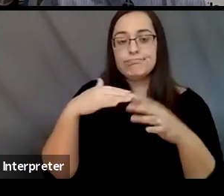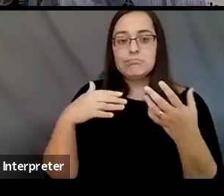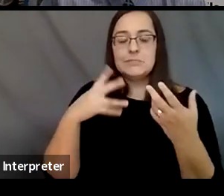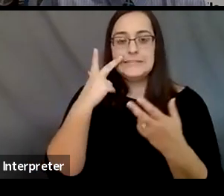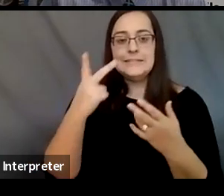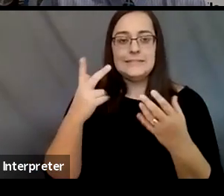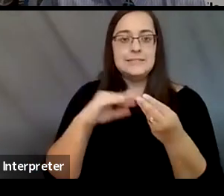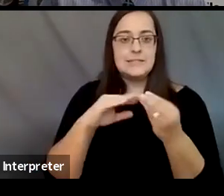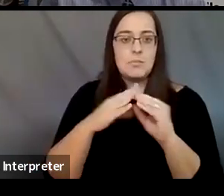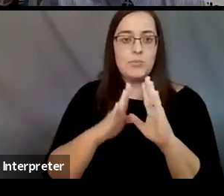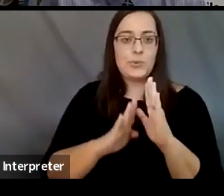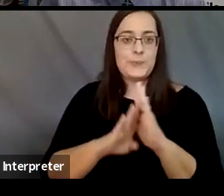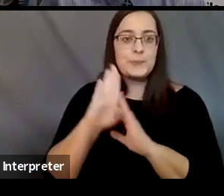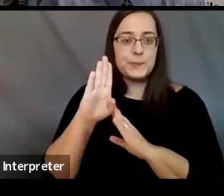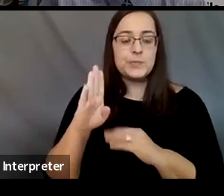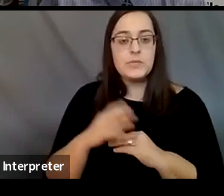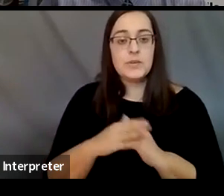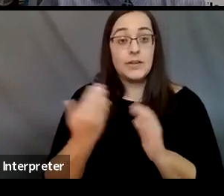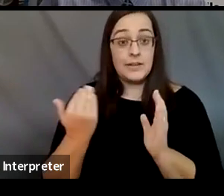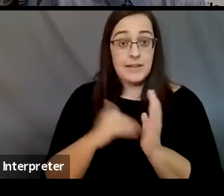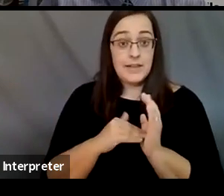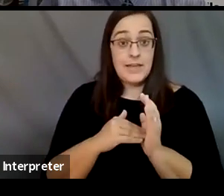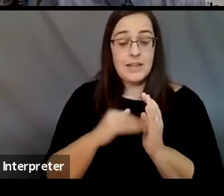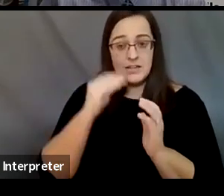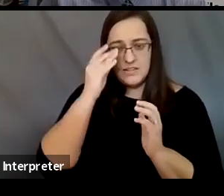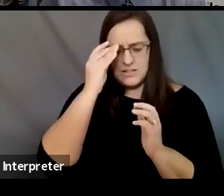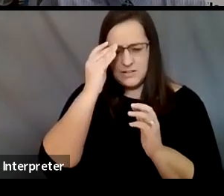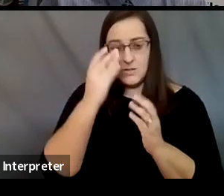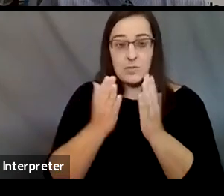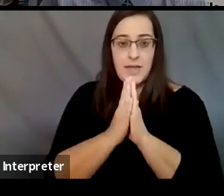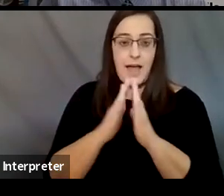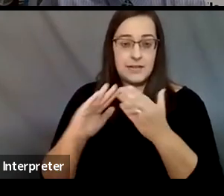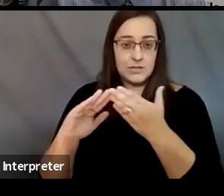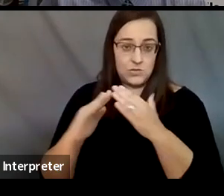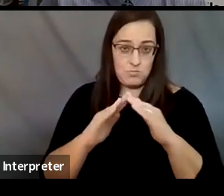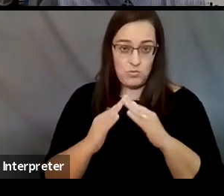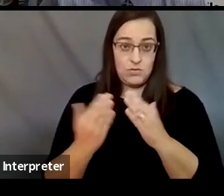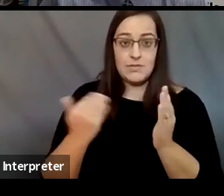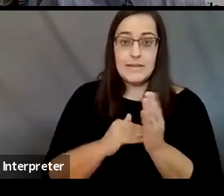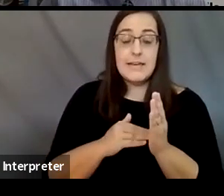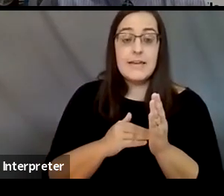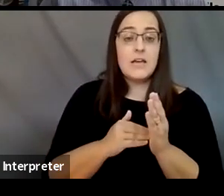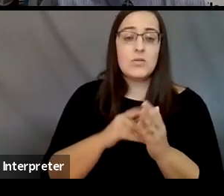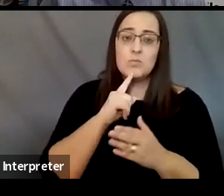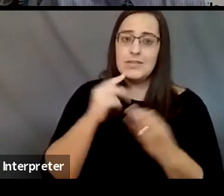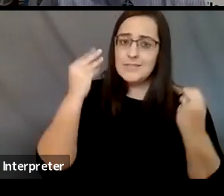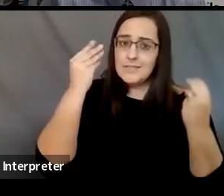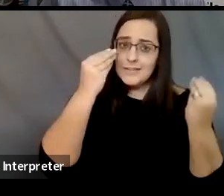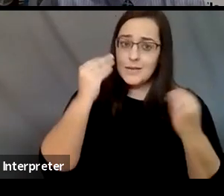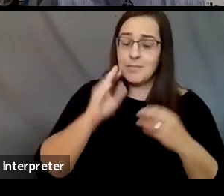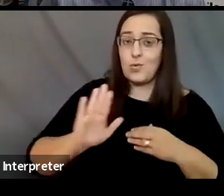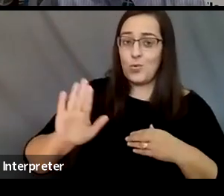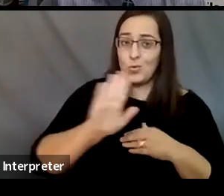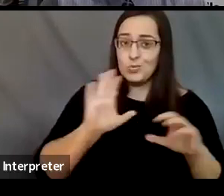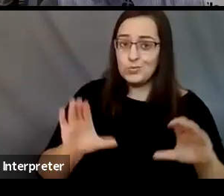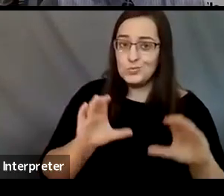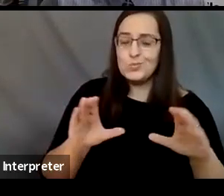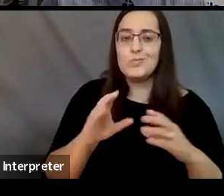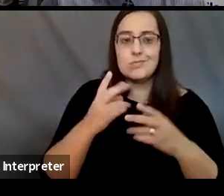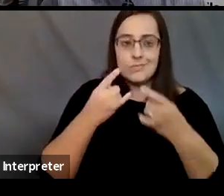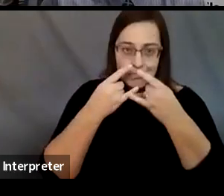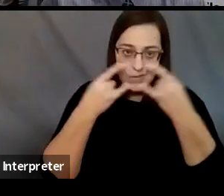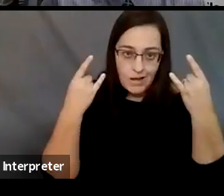so again, we just ask our community once again to really think about their actions, wearing masks